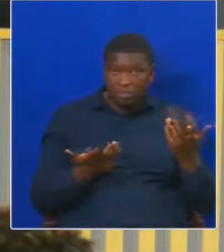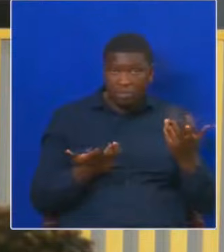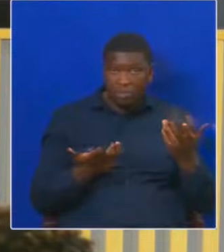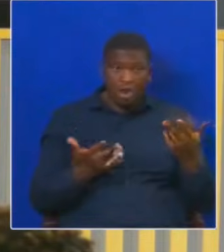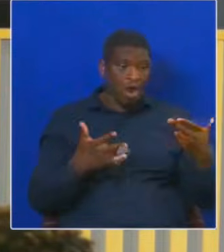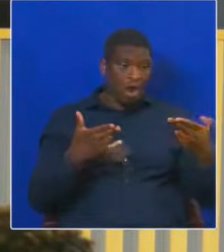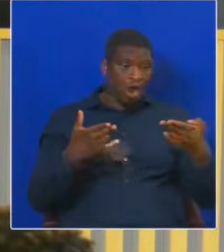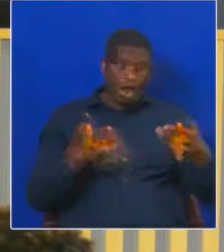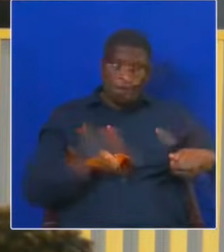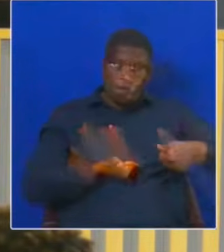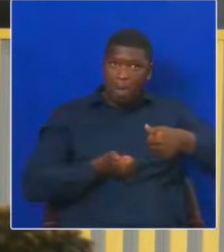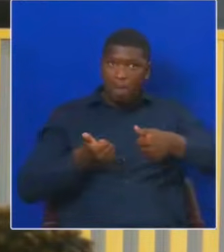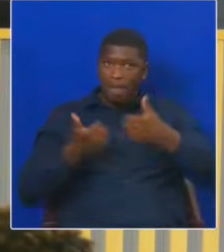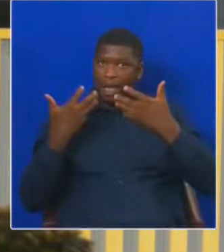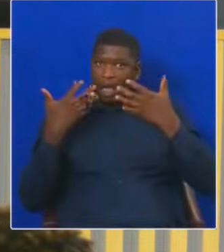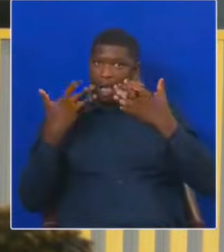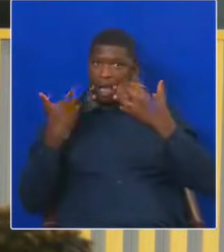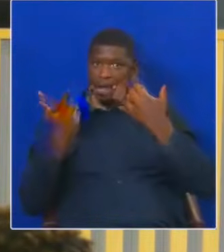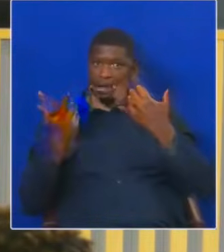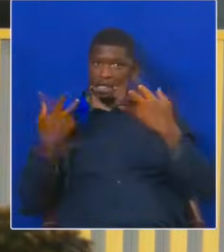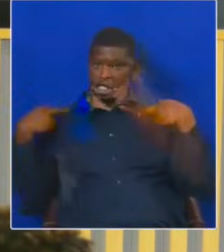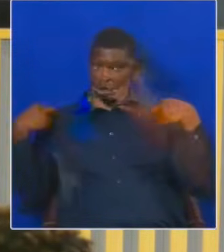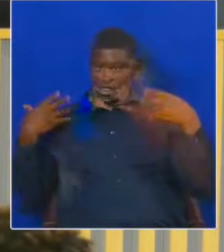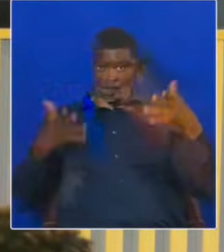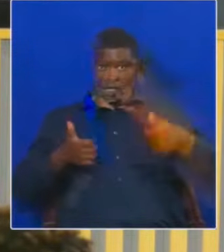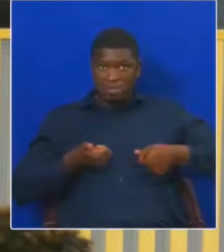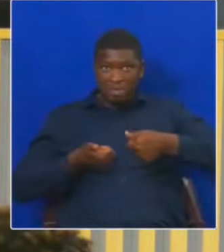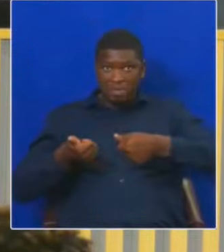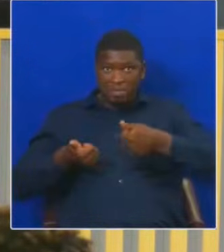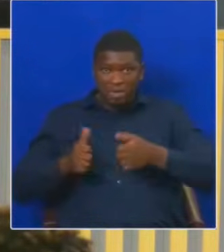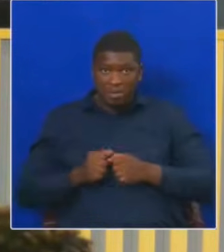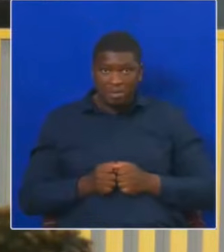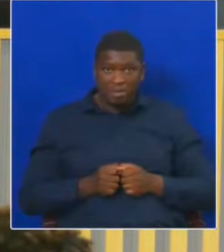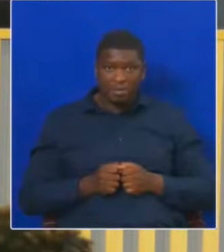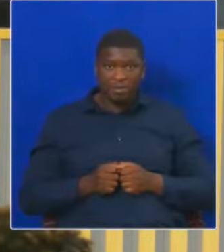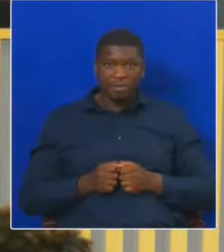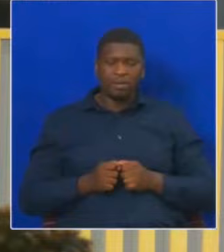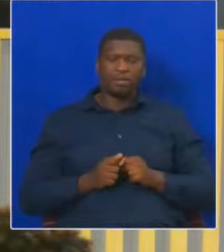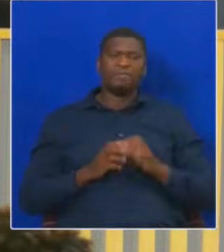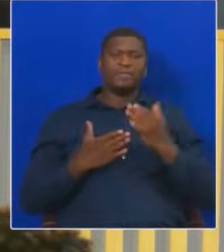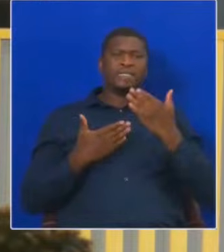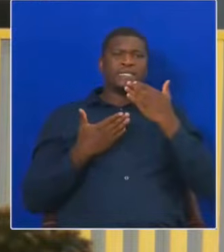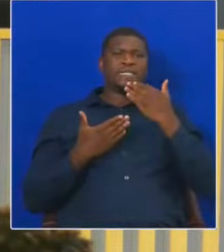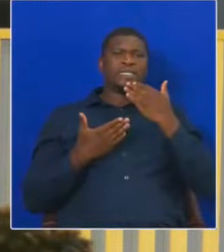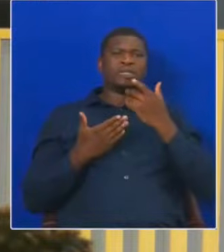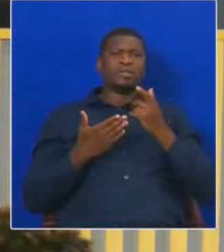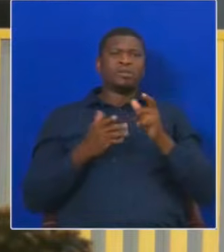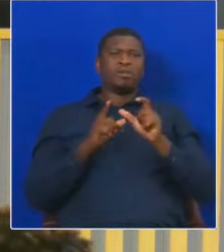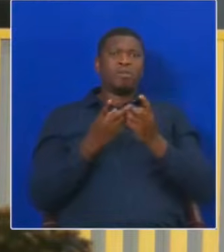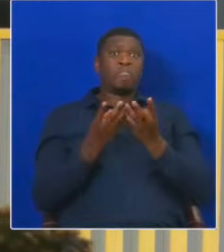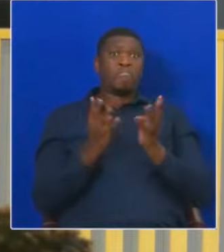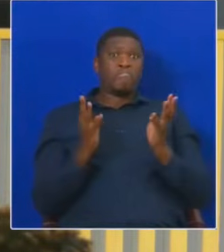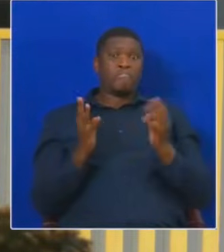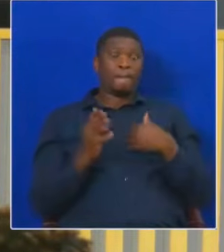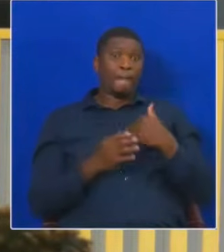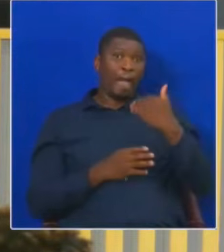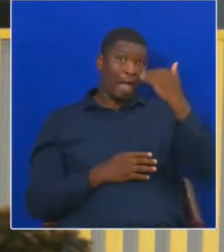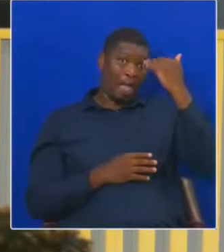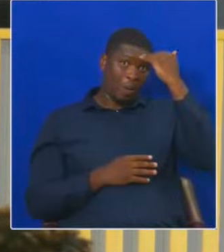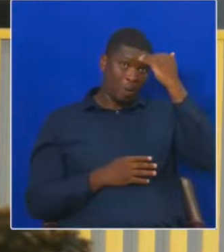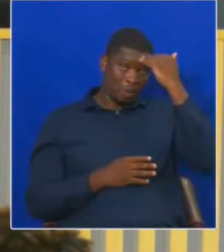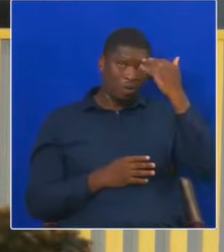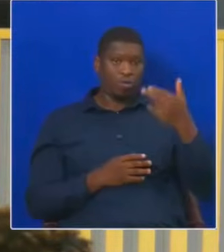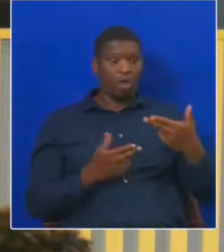Thank you, Commissioners. I know that the firearms were taken for ballistic testing,